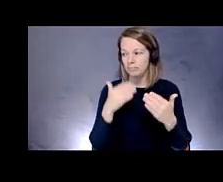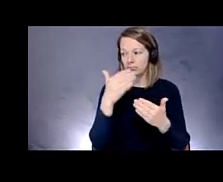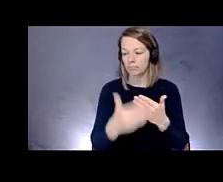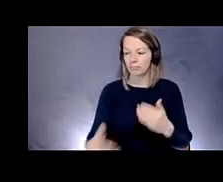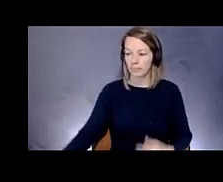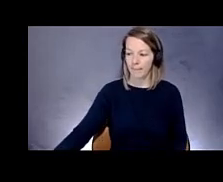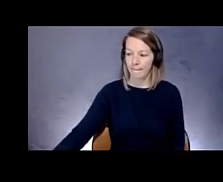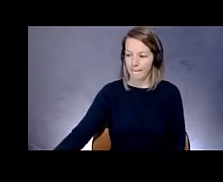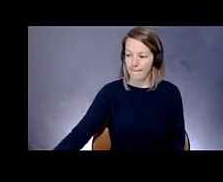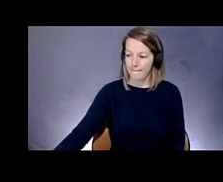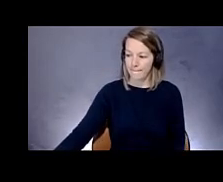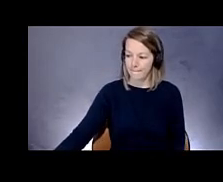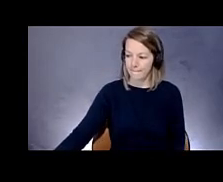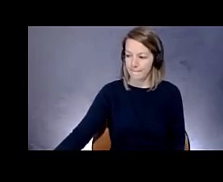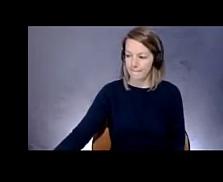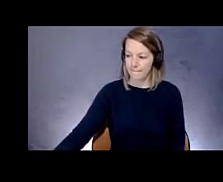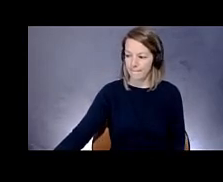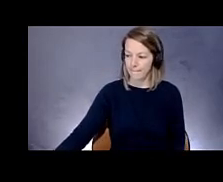please.